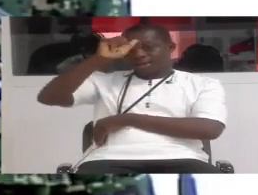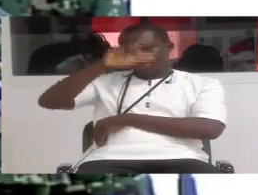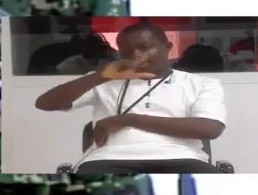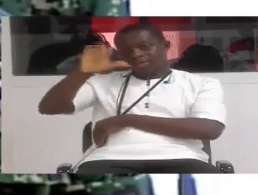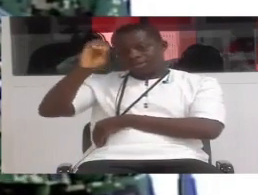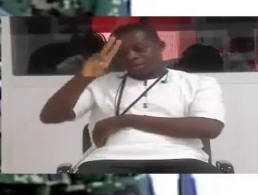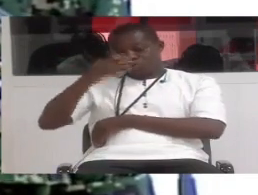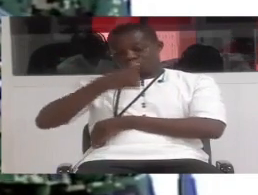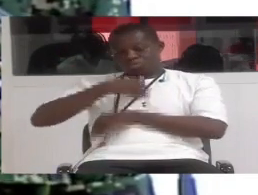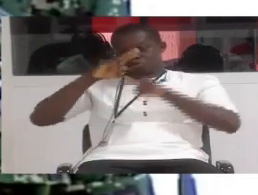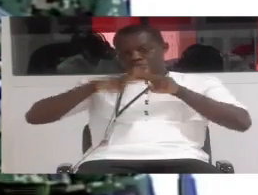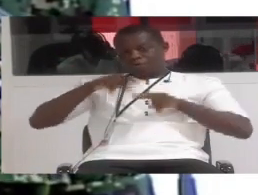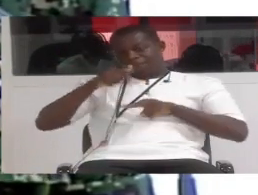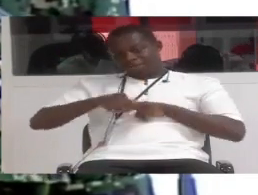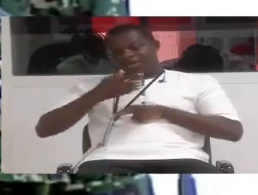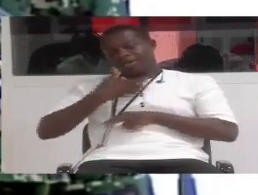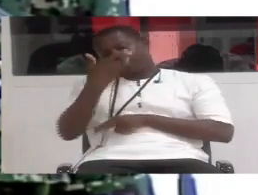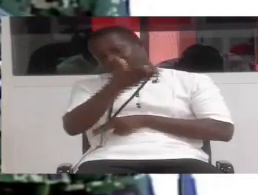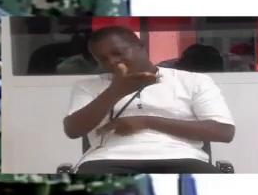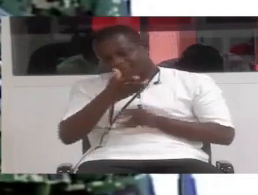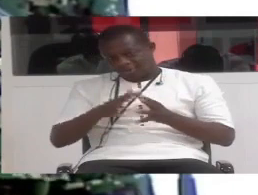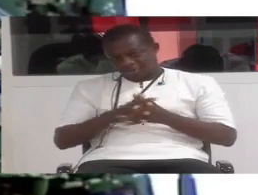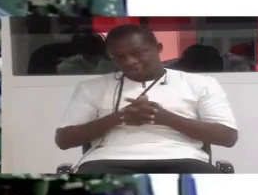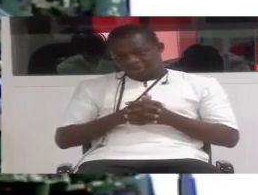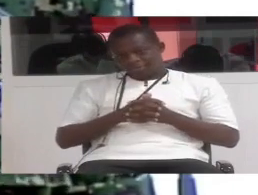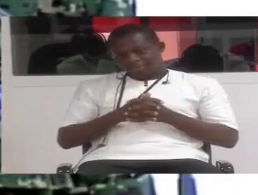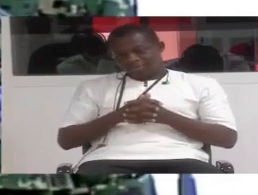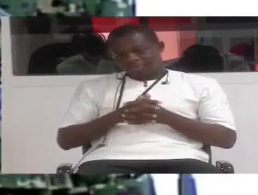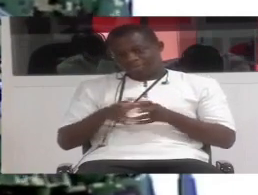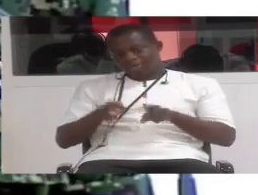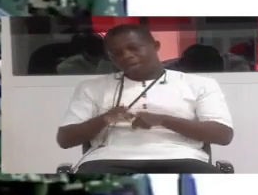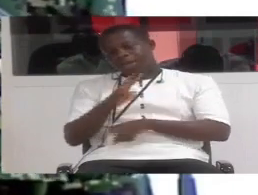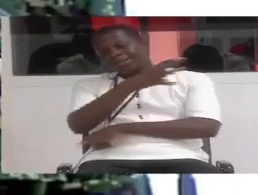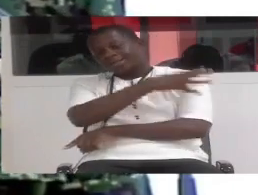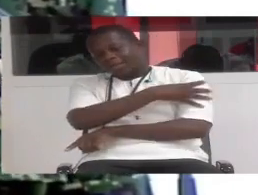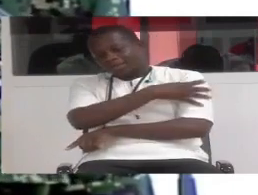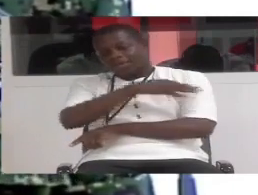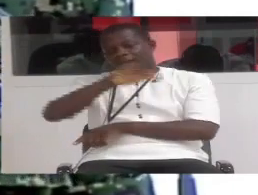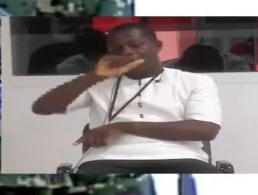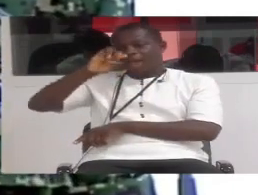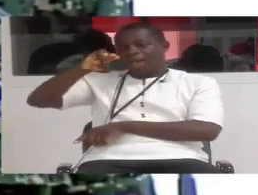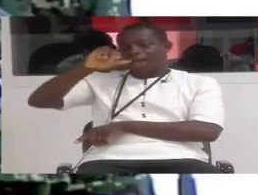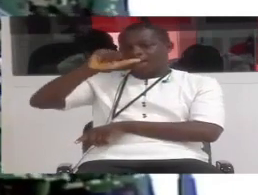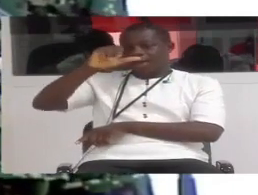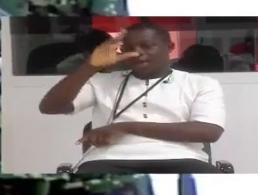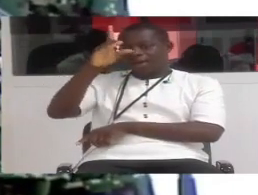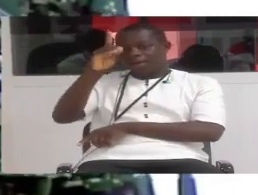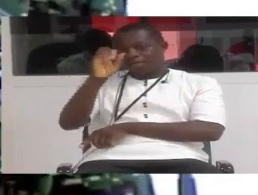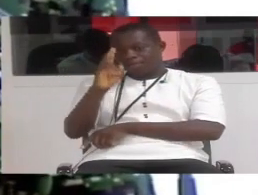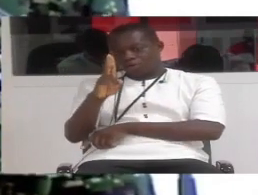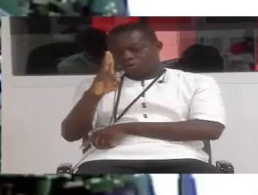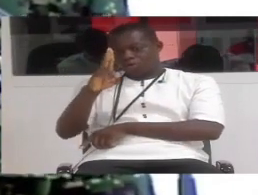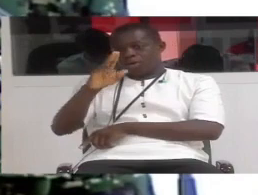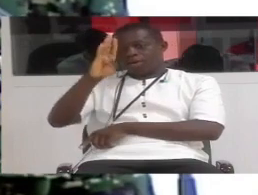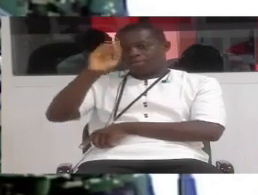Sergeant Omar E Jallow myself I was there. Staff Sergeant Amadou Badji mu ngi fa. Staff Sergeant